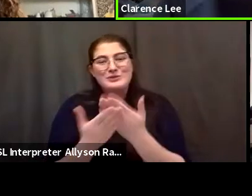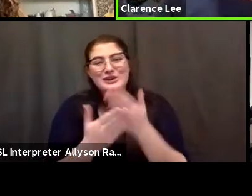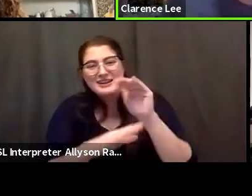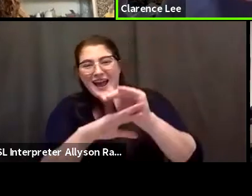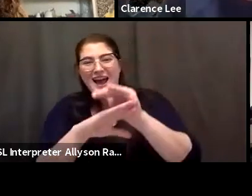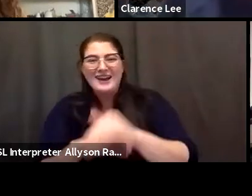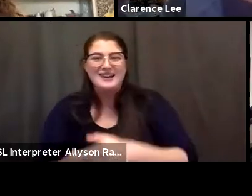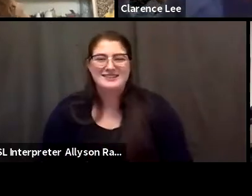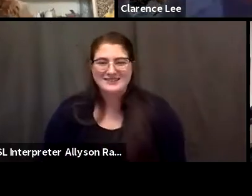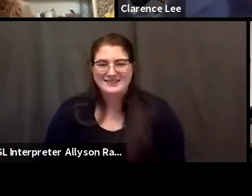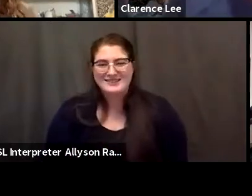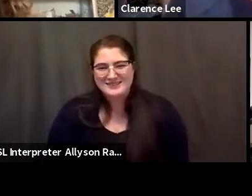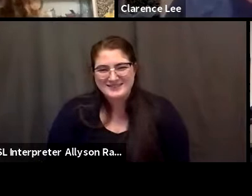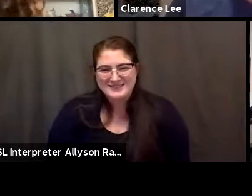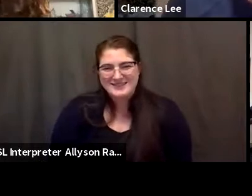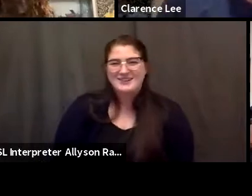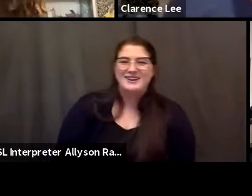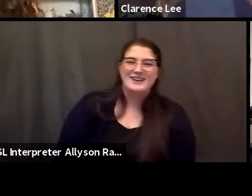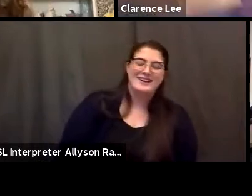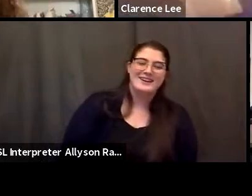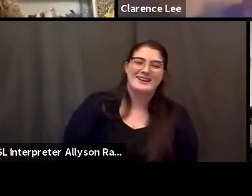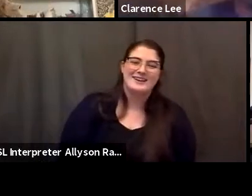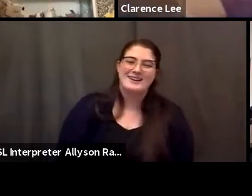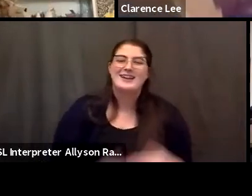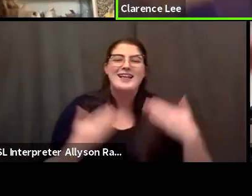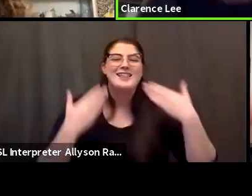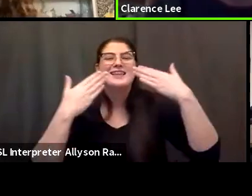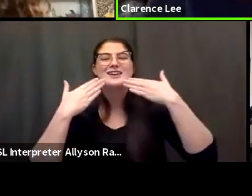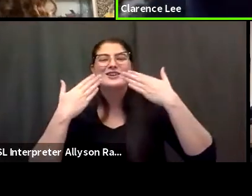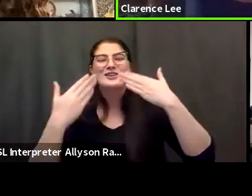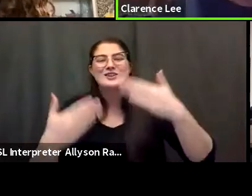night. Good night. Thank you, Commissioner Shropshire.